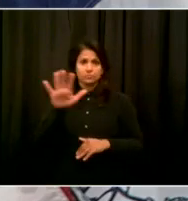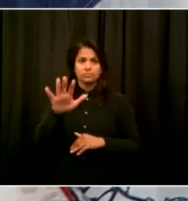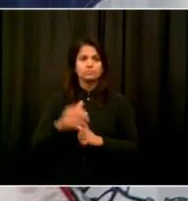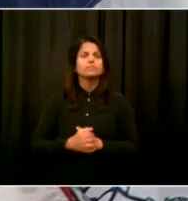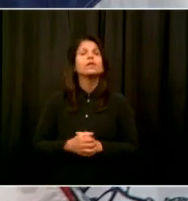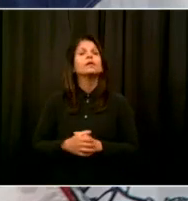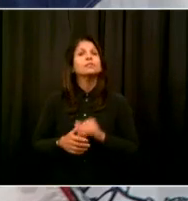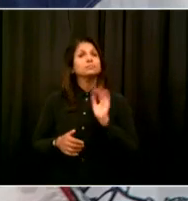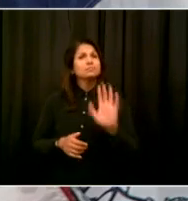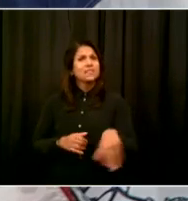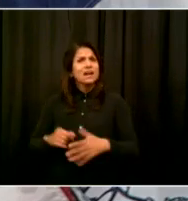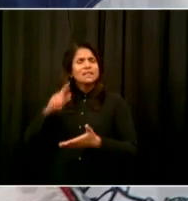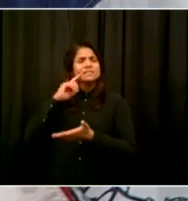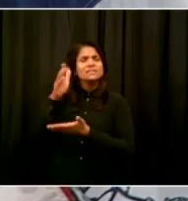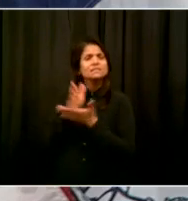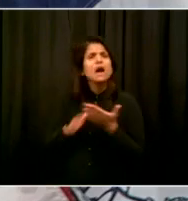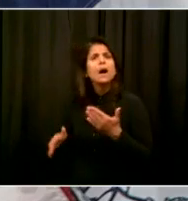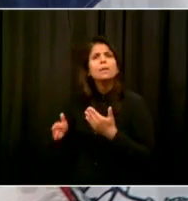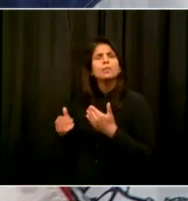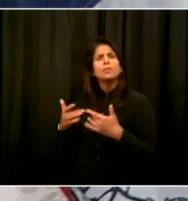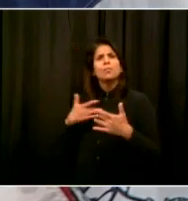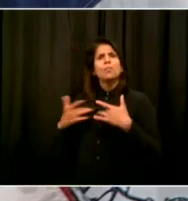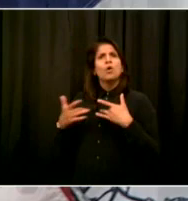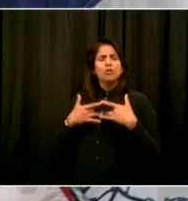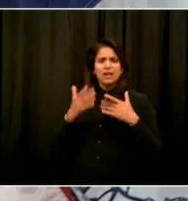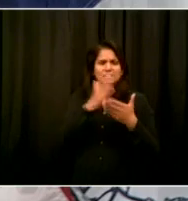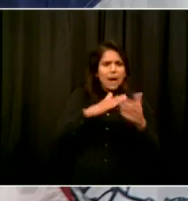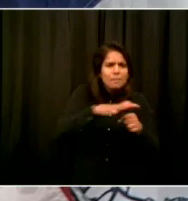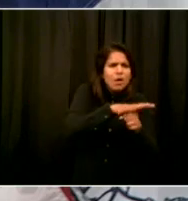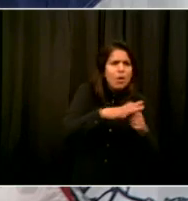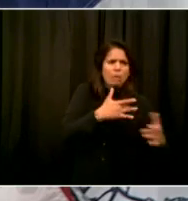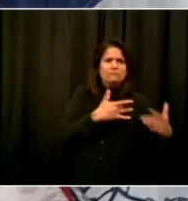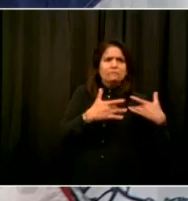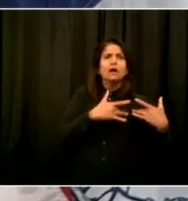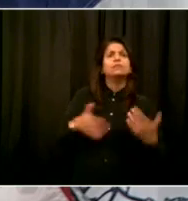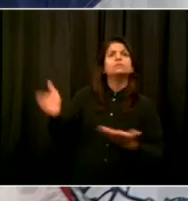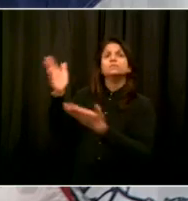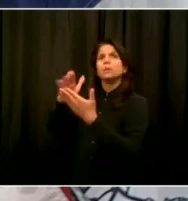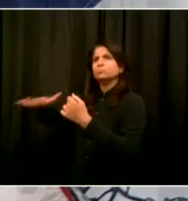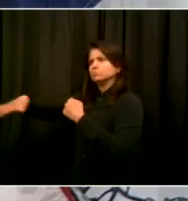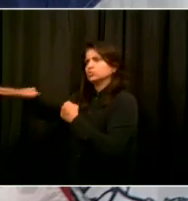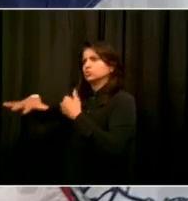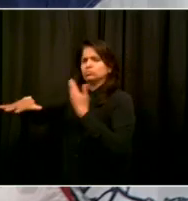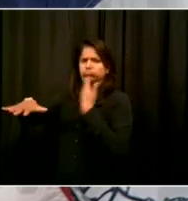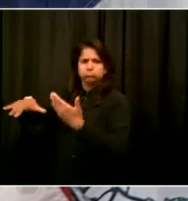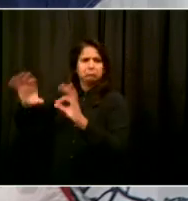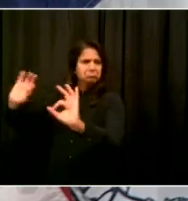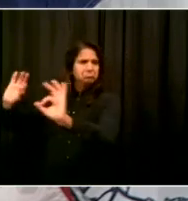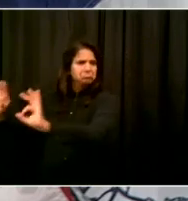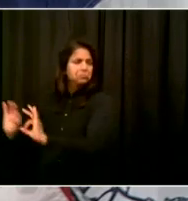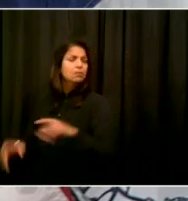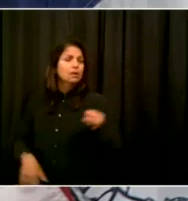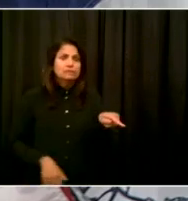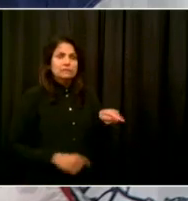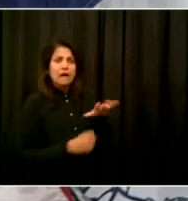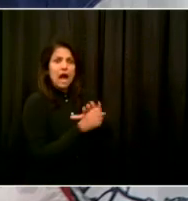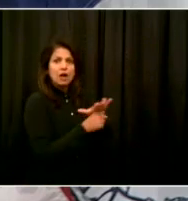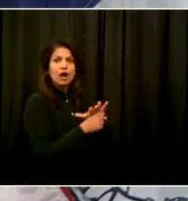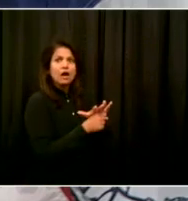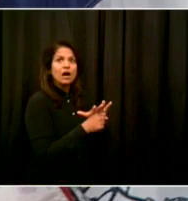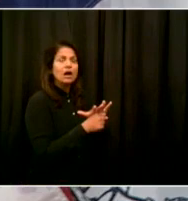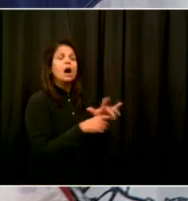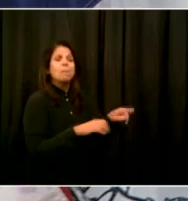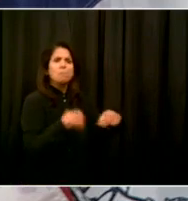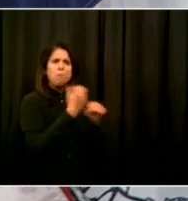There are still some areas of the city that need special attention, special effort, and we're going to talk about that in terms of the neighborhoods and the